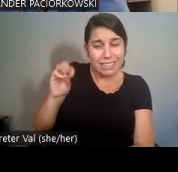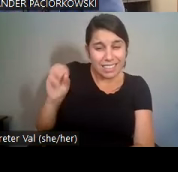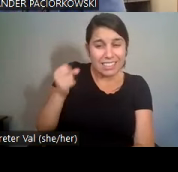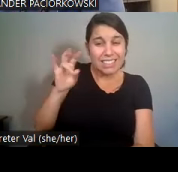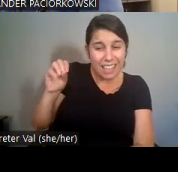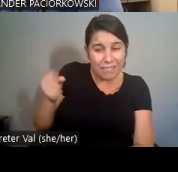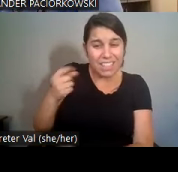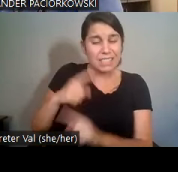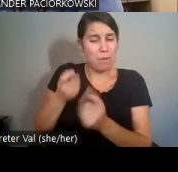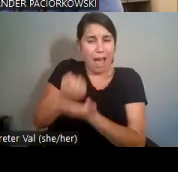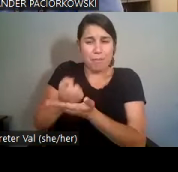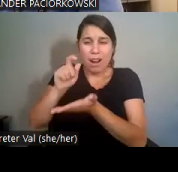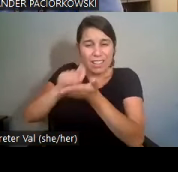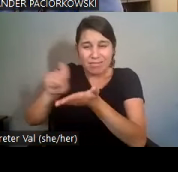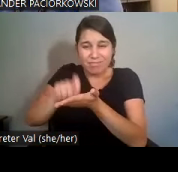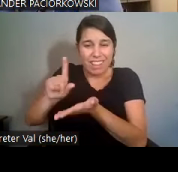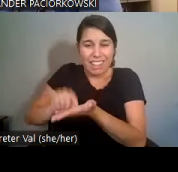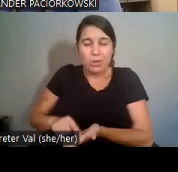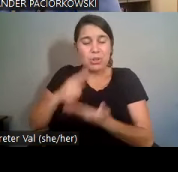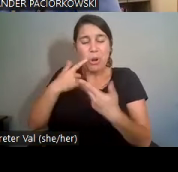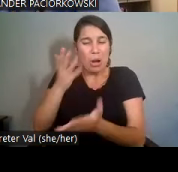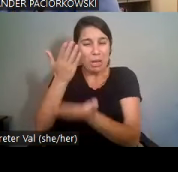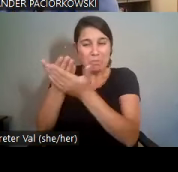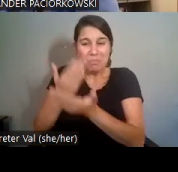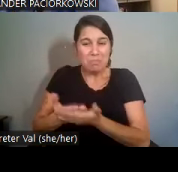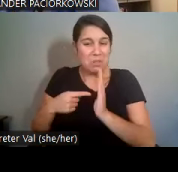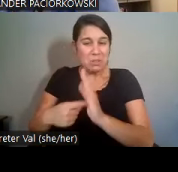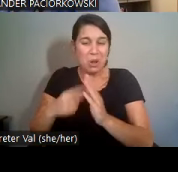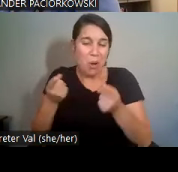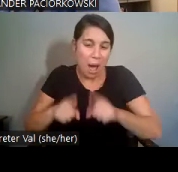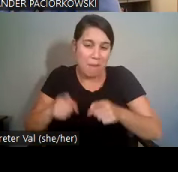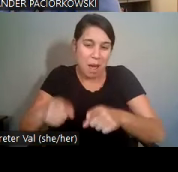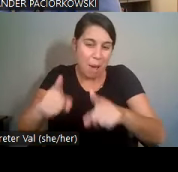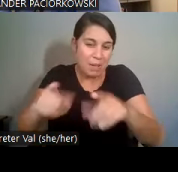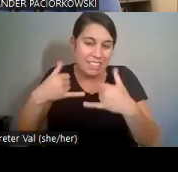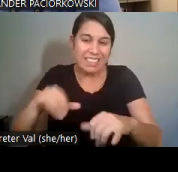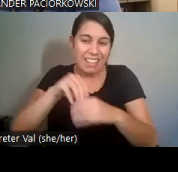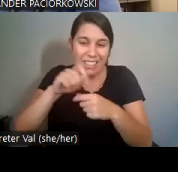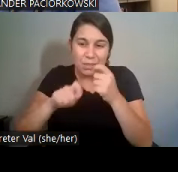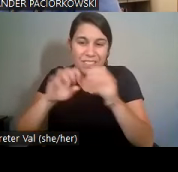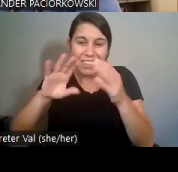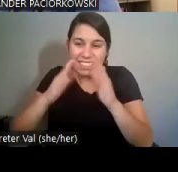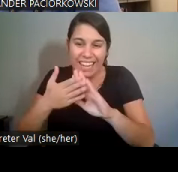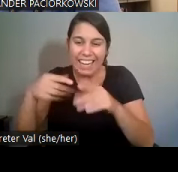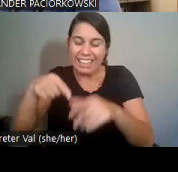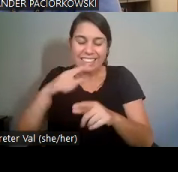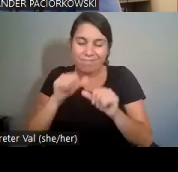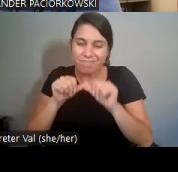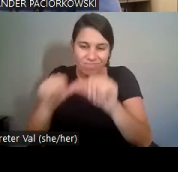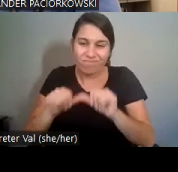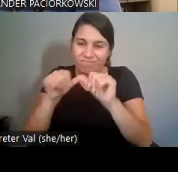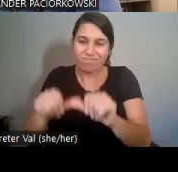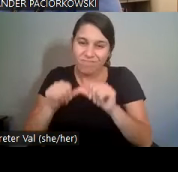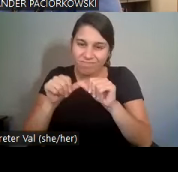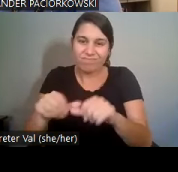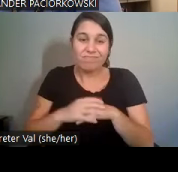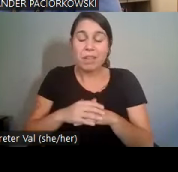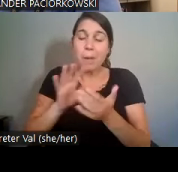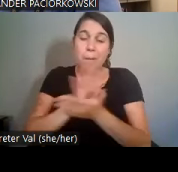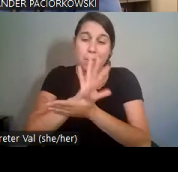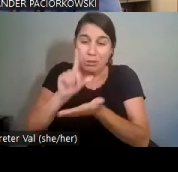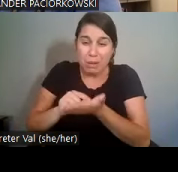have numerous reports of instances in many cities where this practice is continued. Papers published as